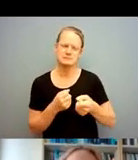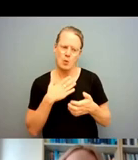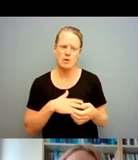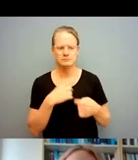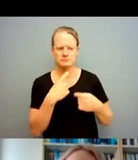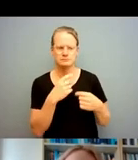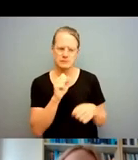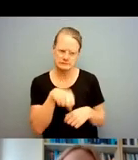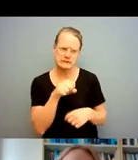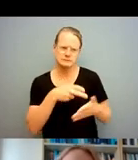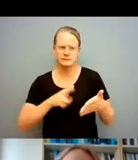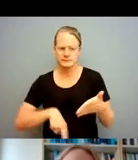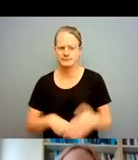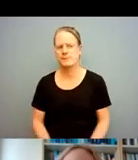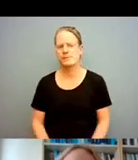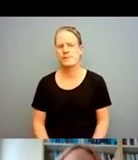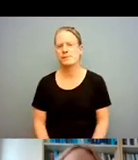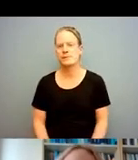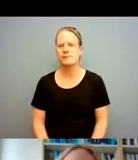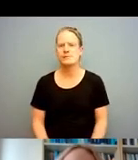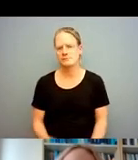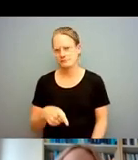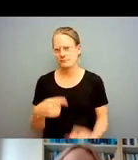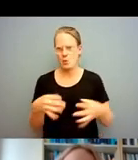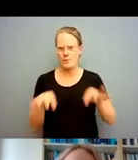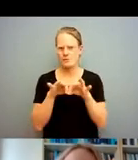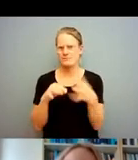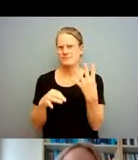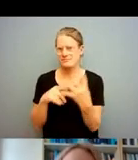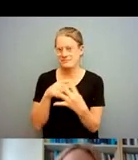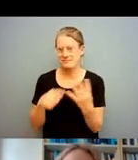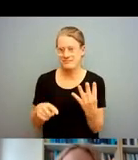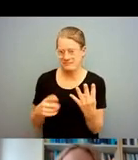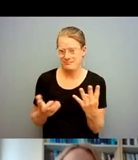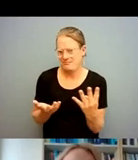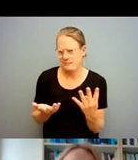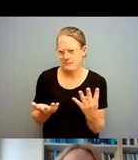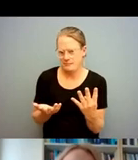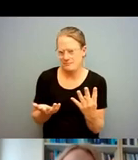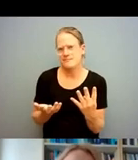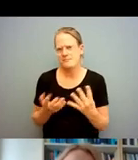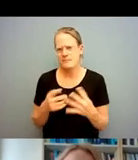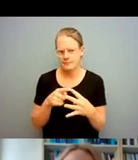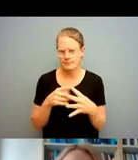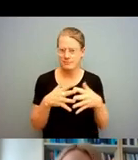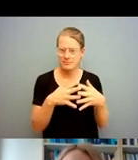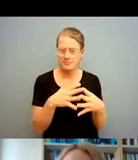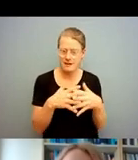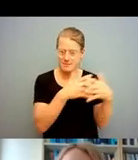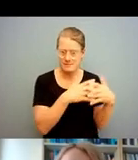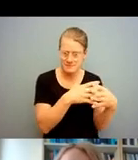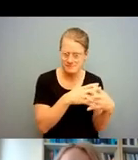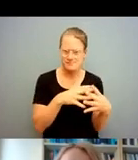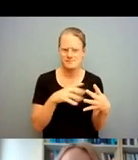is very important since these states have a large population of Indigenous peoples.